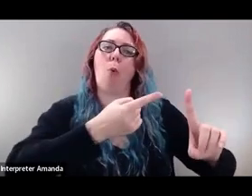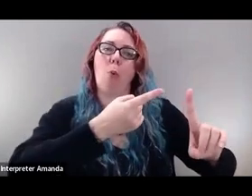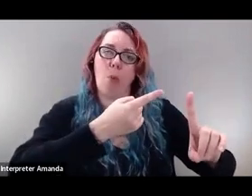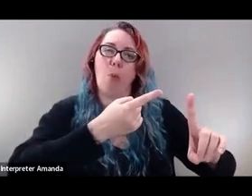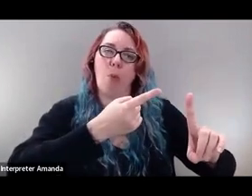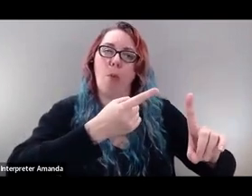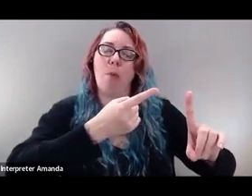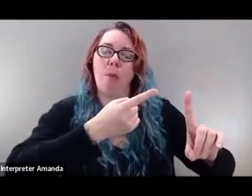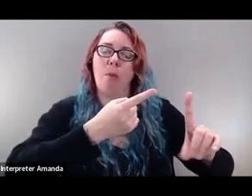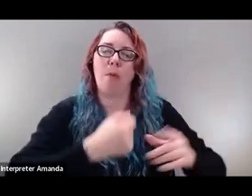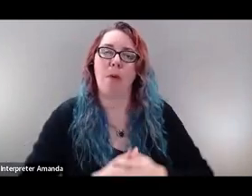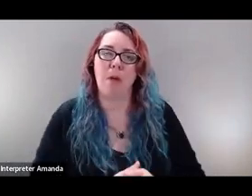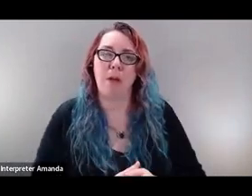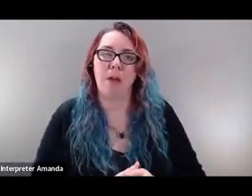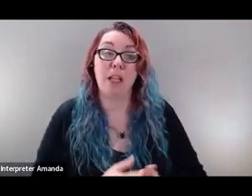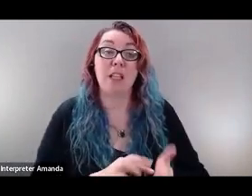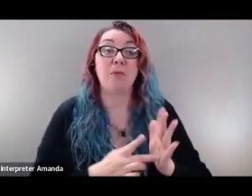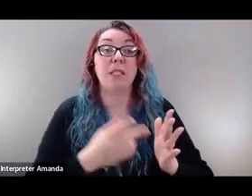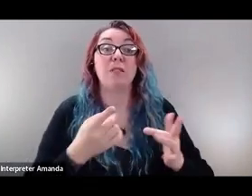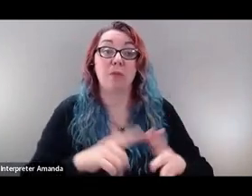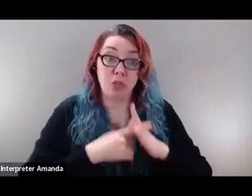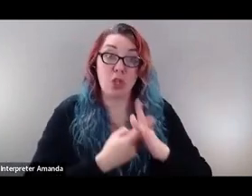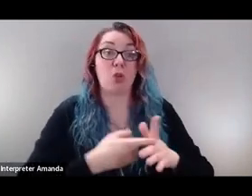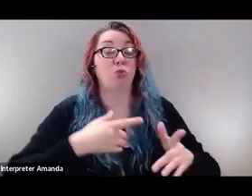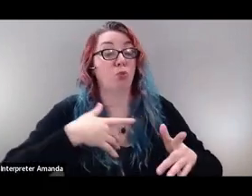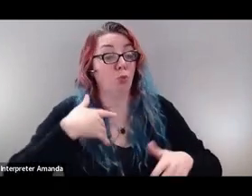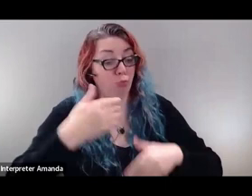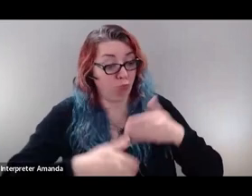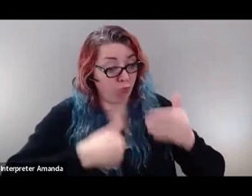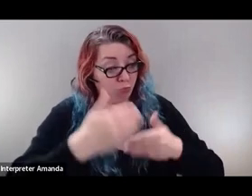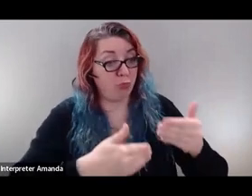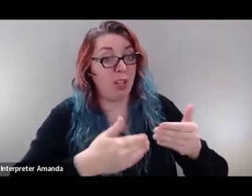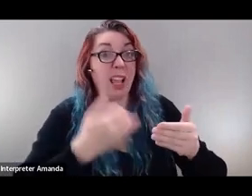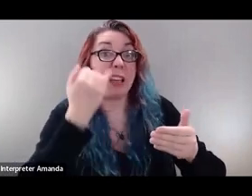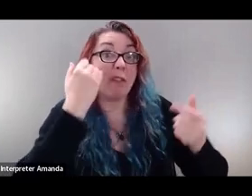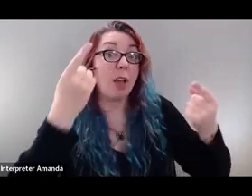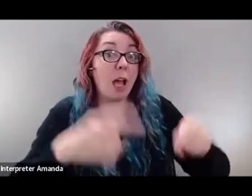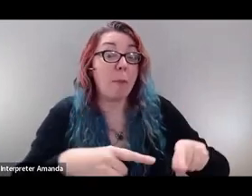not if things, actually reach that kind of level of conflict,